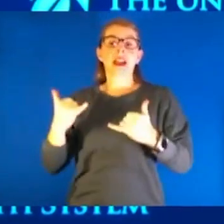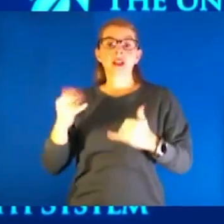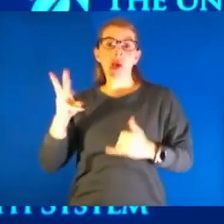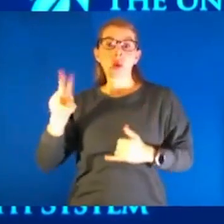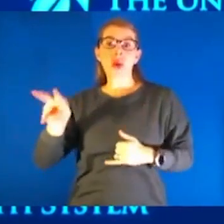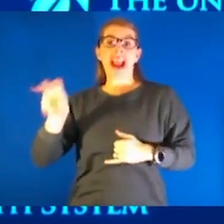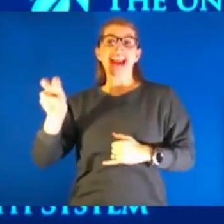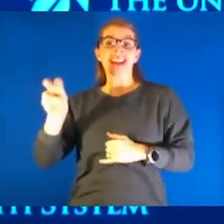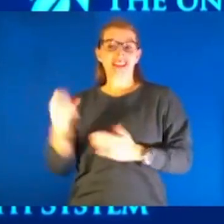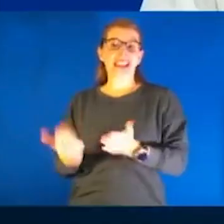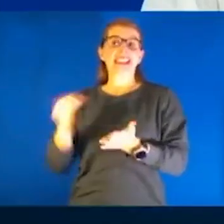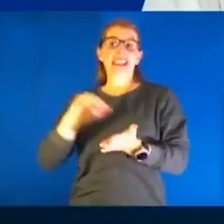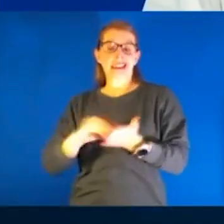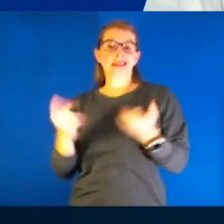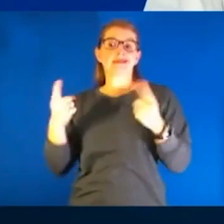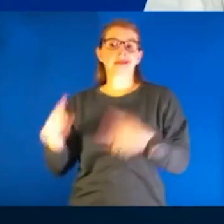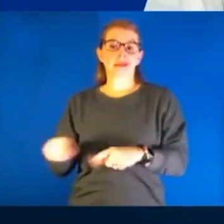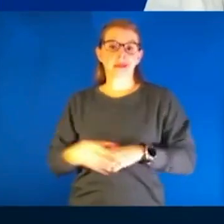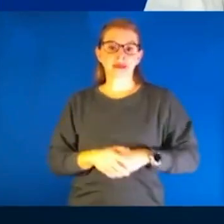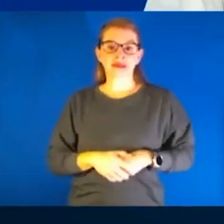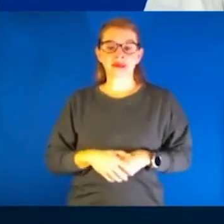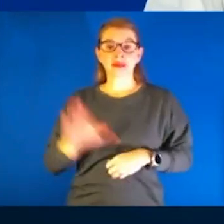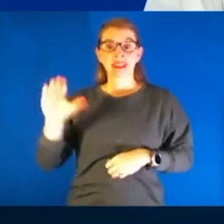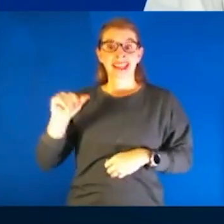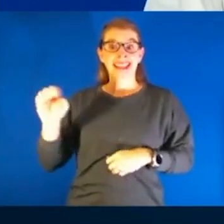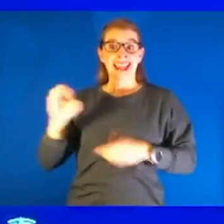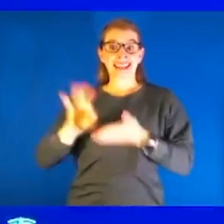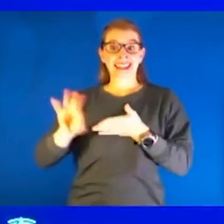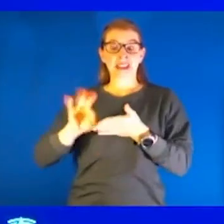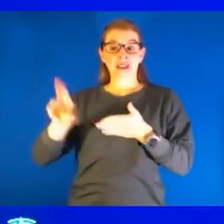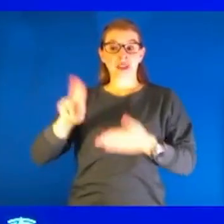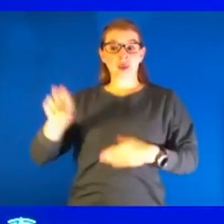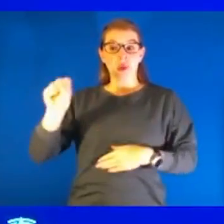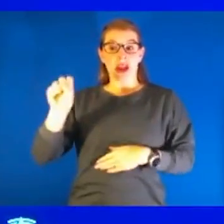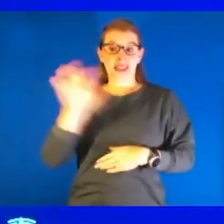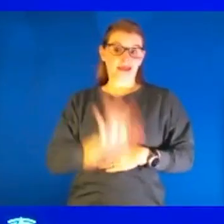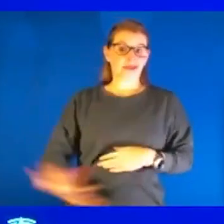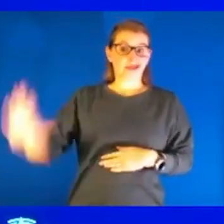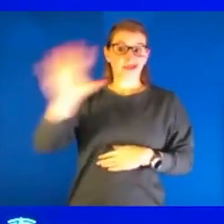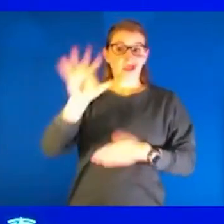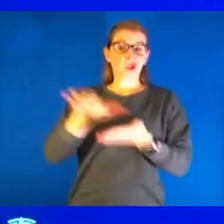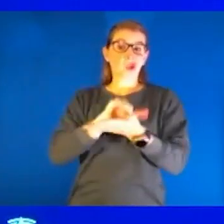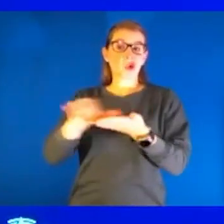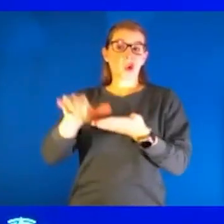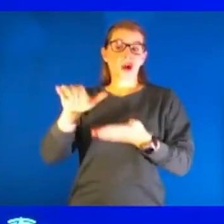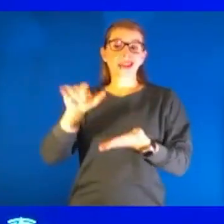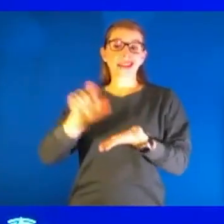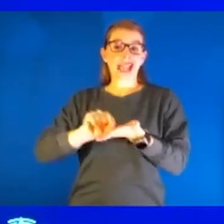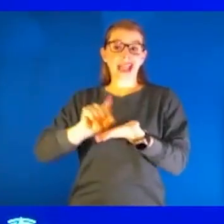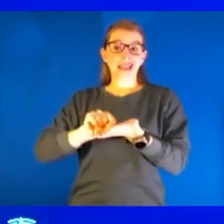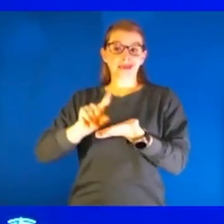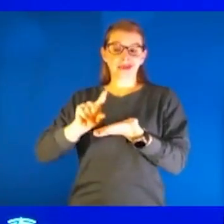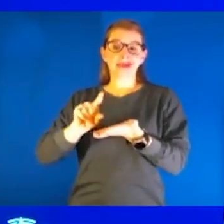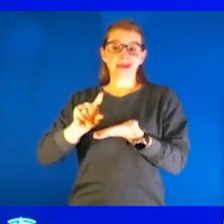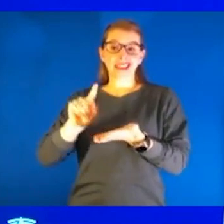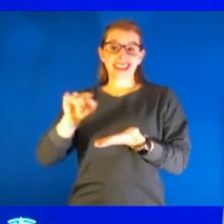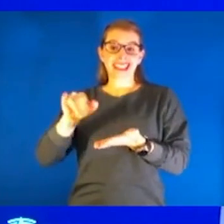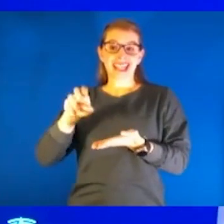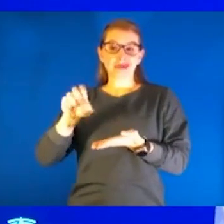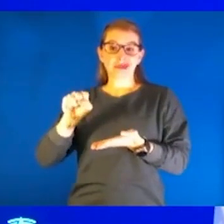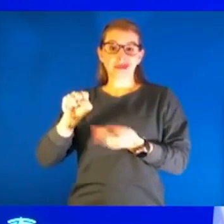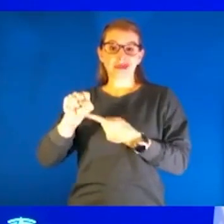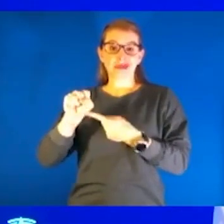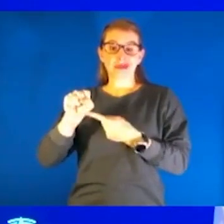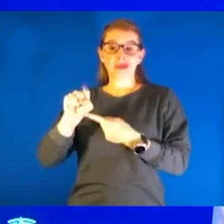Yeah, absolutely. Looking at the case counts in the United States today in New York Times, you see a distinct drop on the 24th of November.